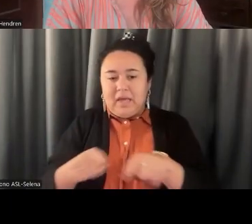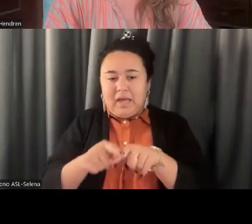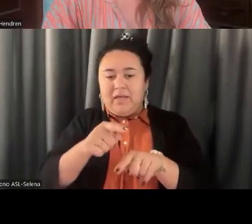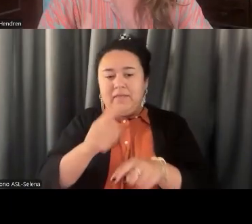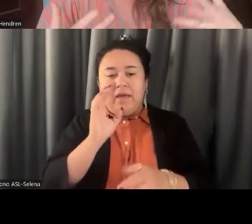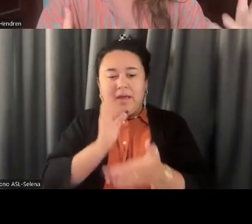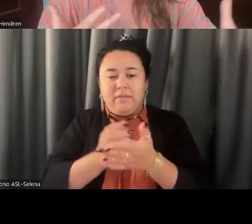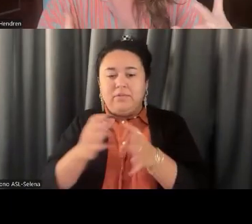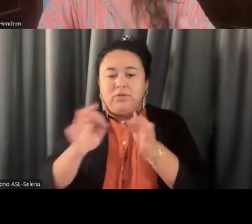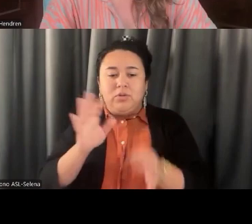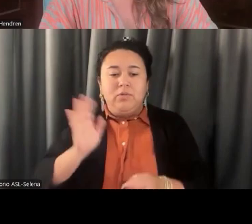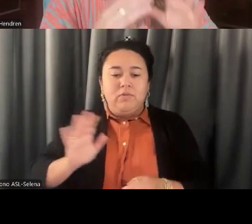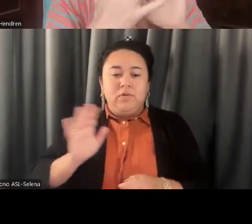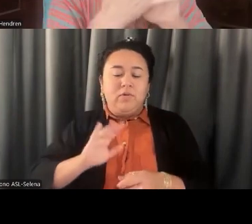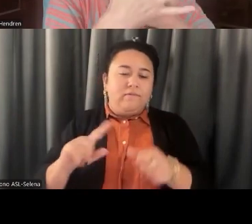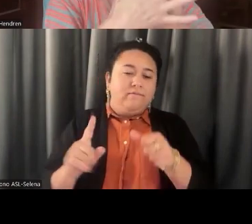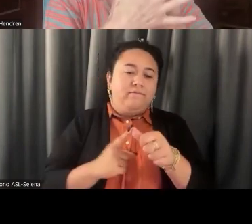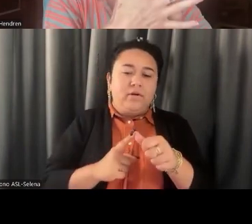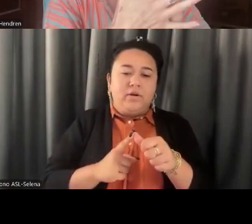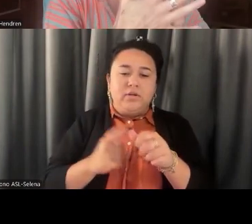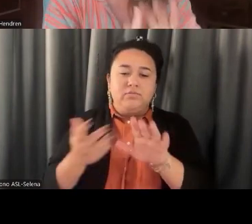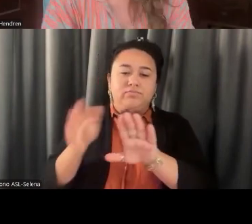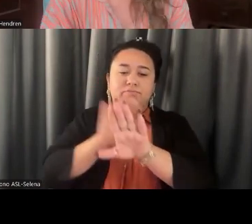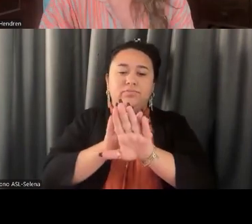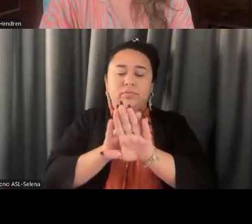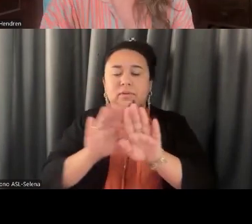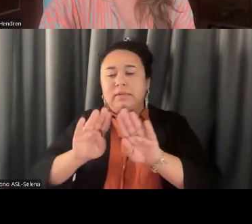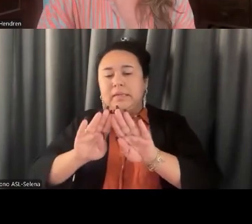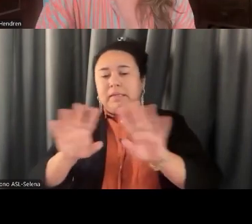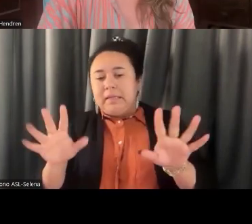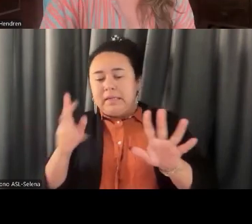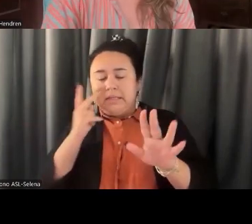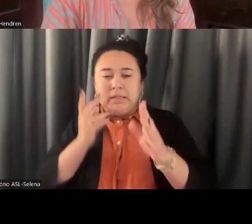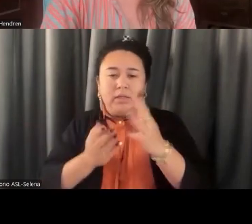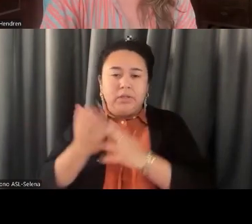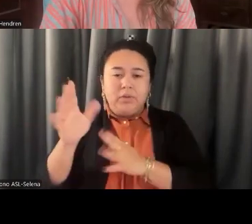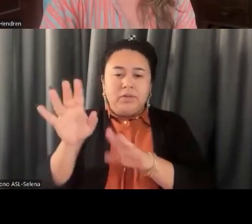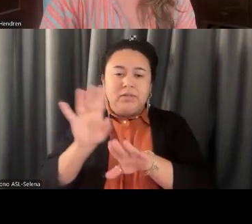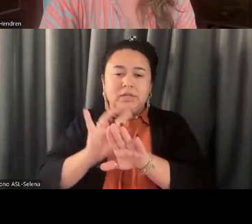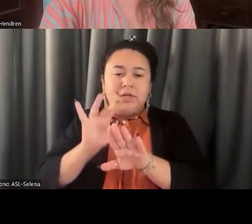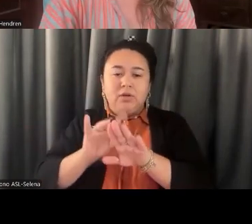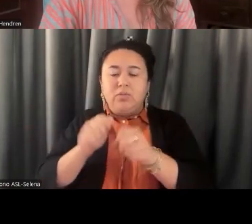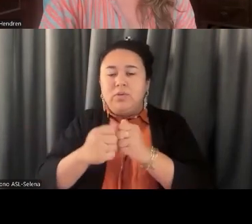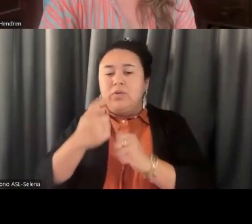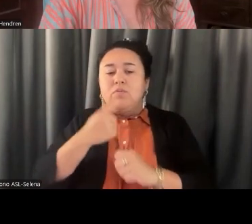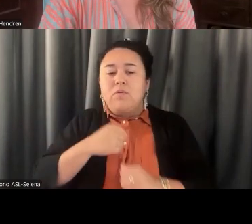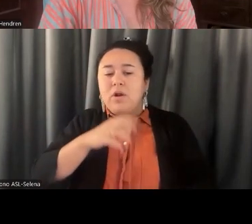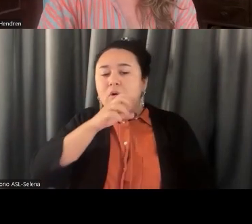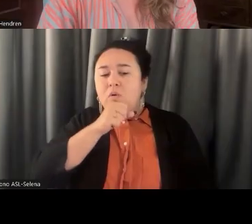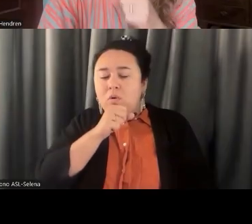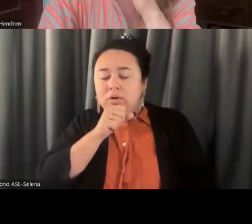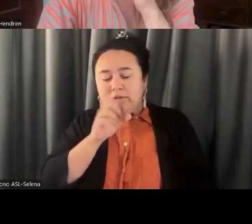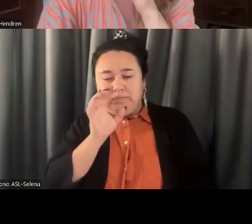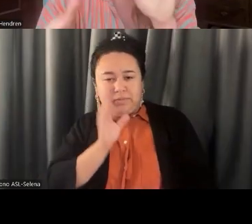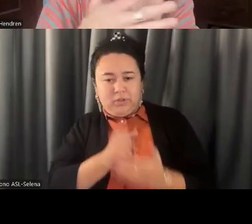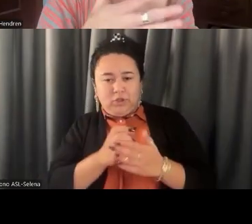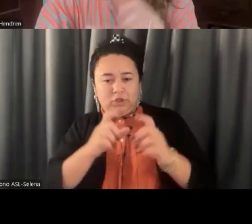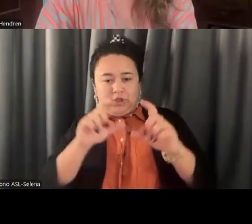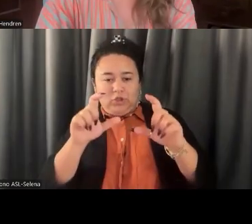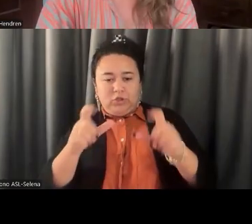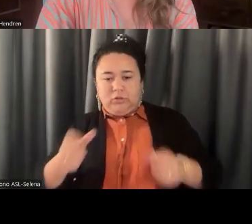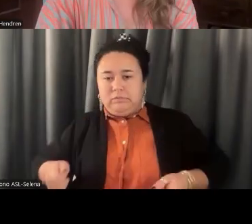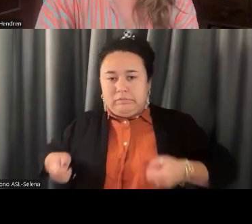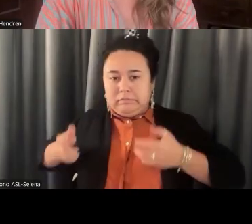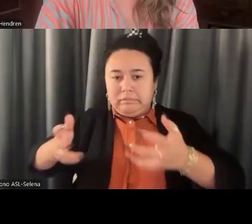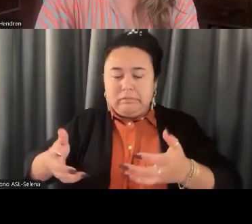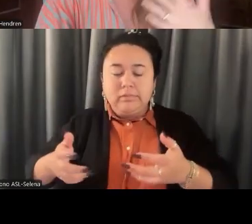I've described before, this first superimposed clear back sticker with a red and orange icon around it, on top of